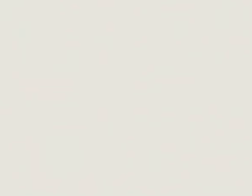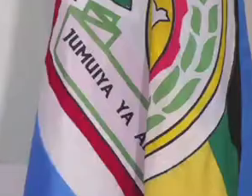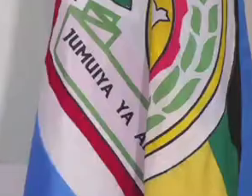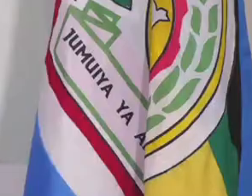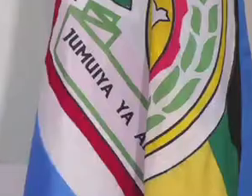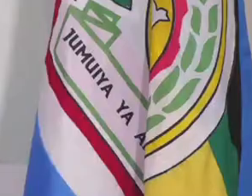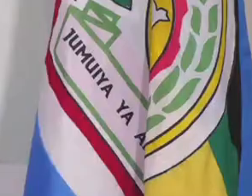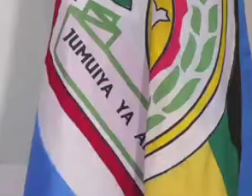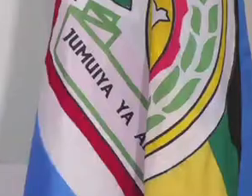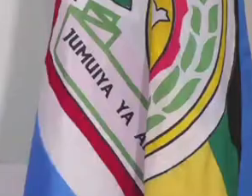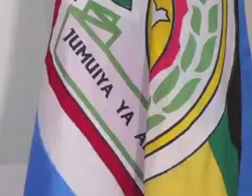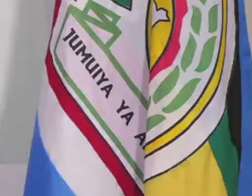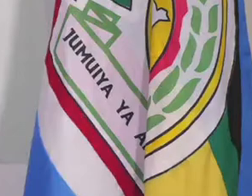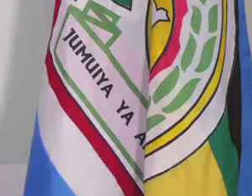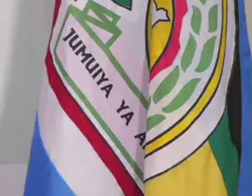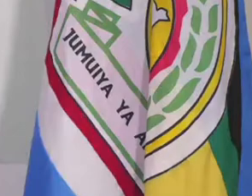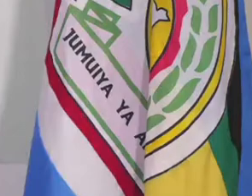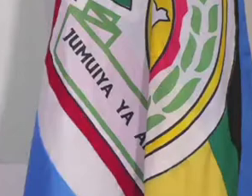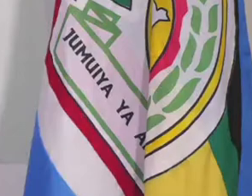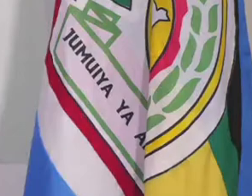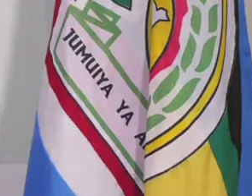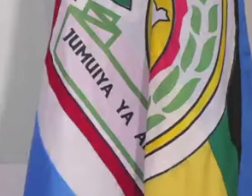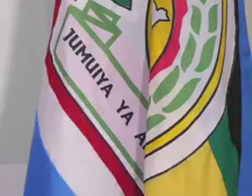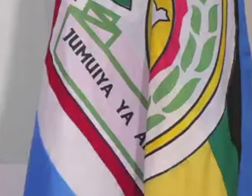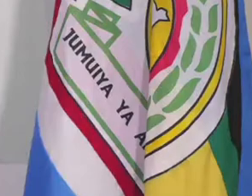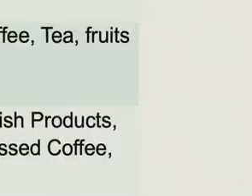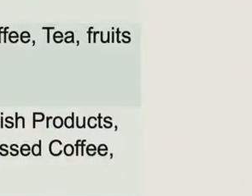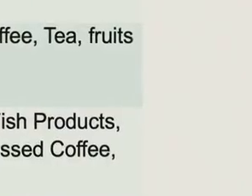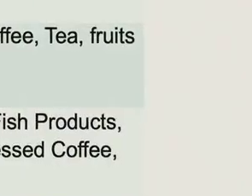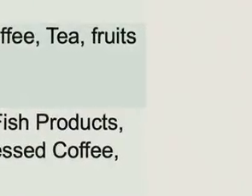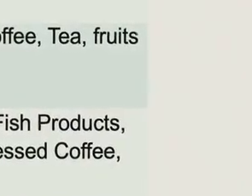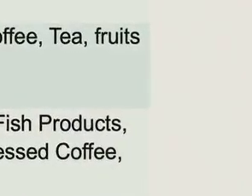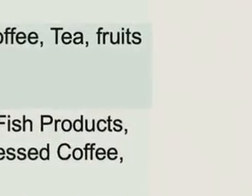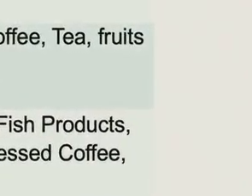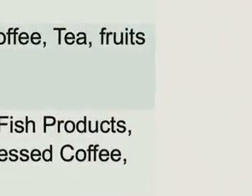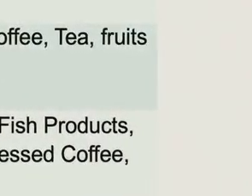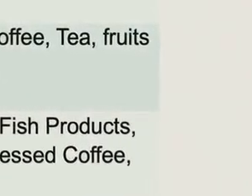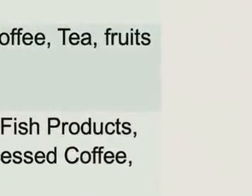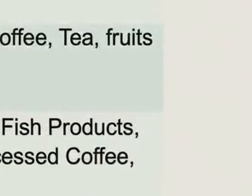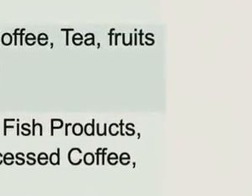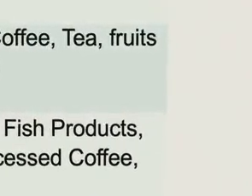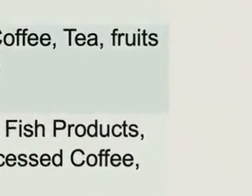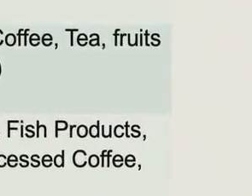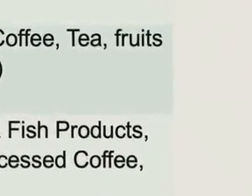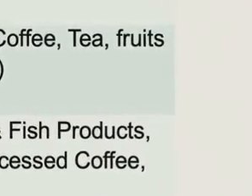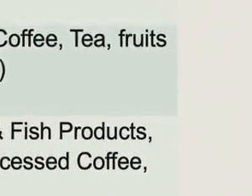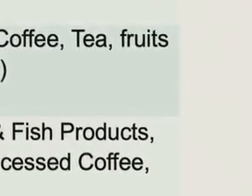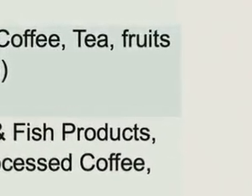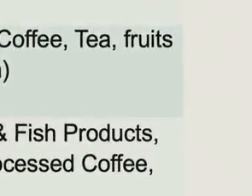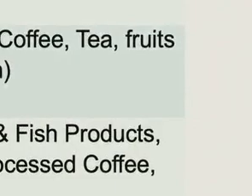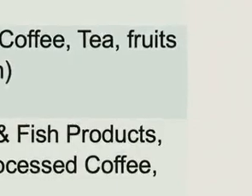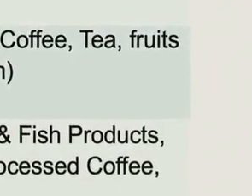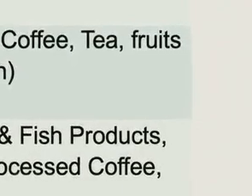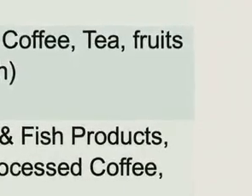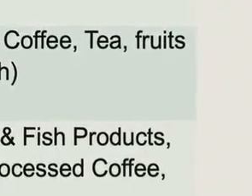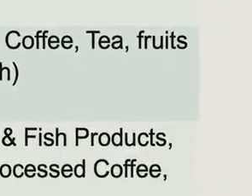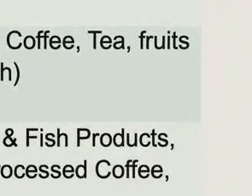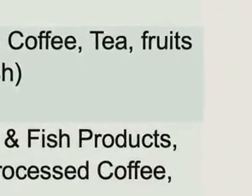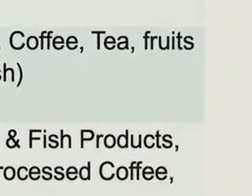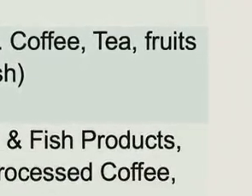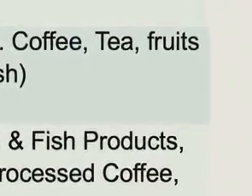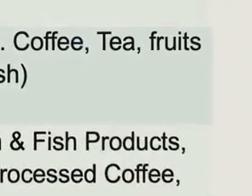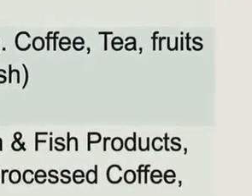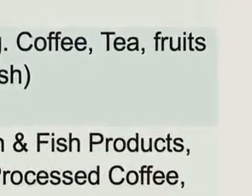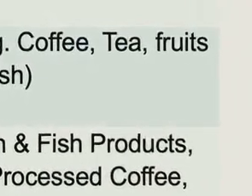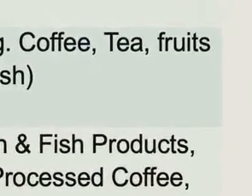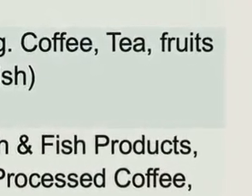more planned across the country, we are looking forward to expanding our capacity as a country to export